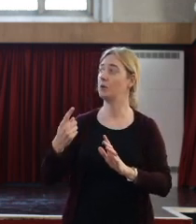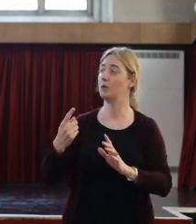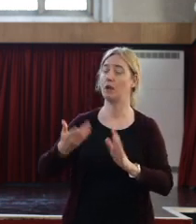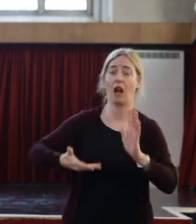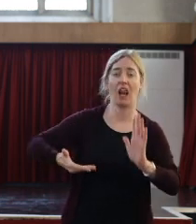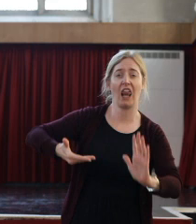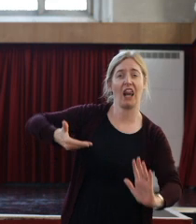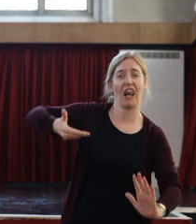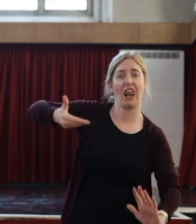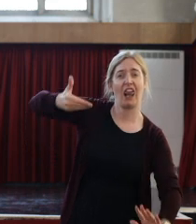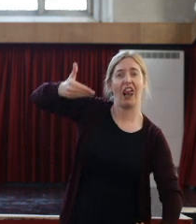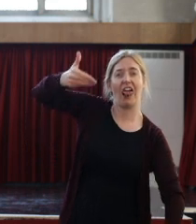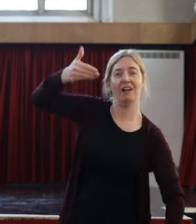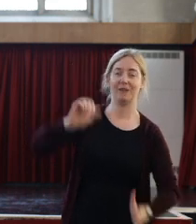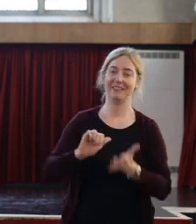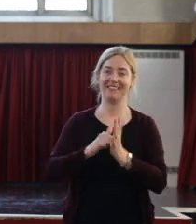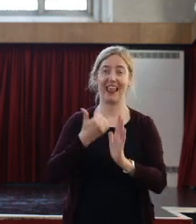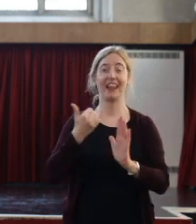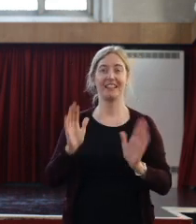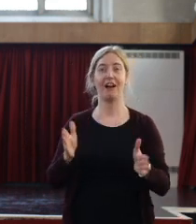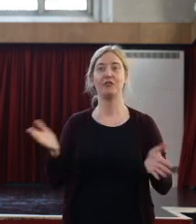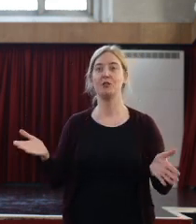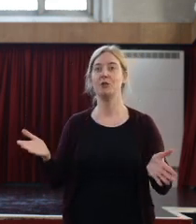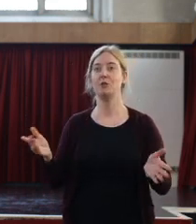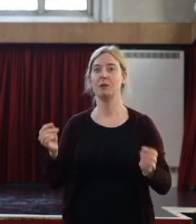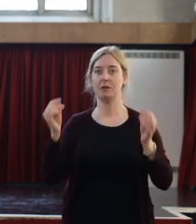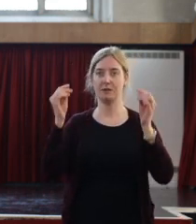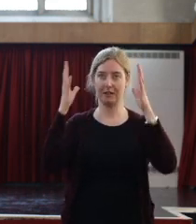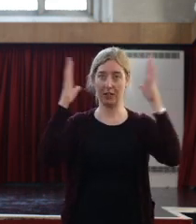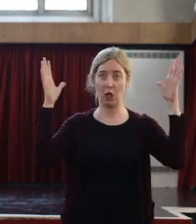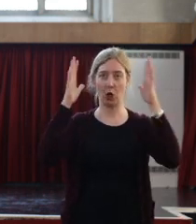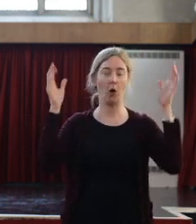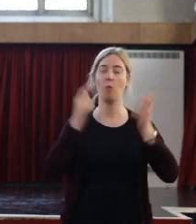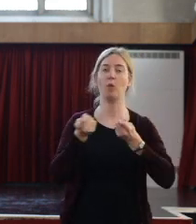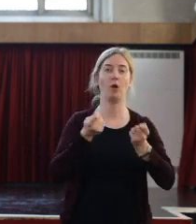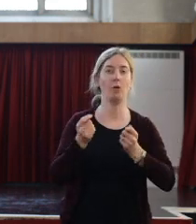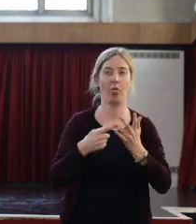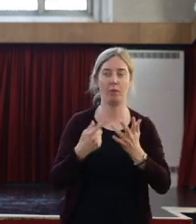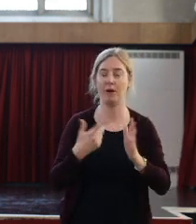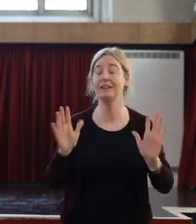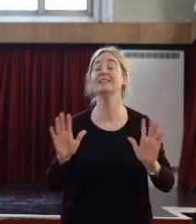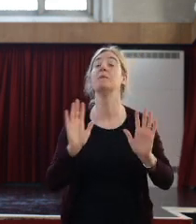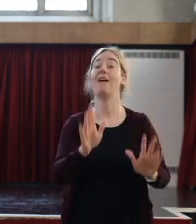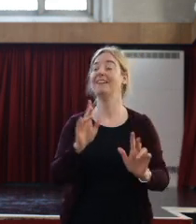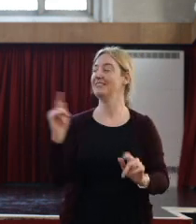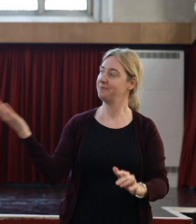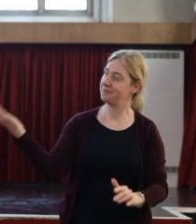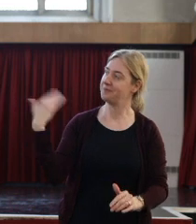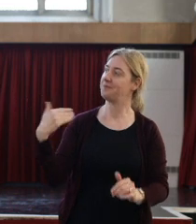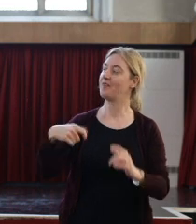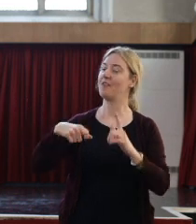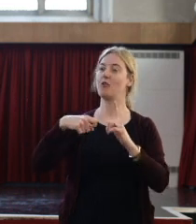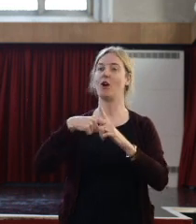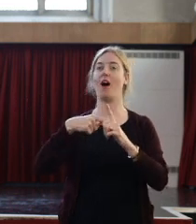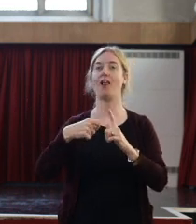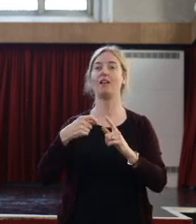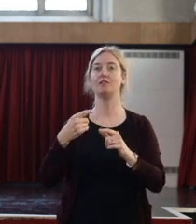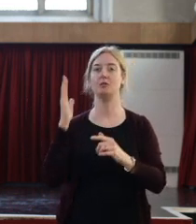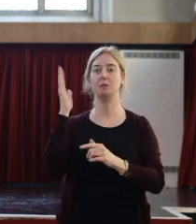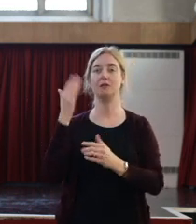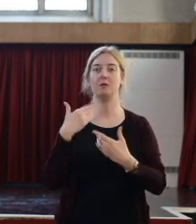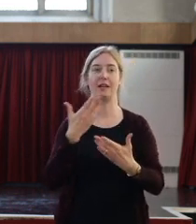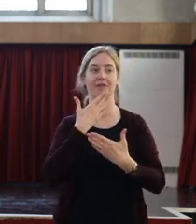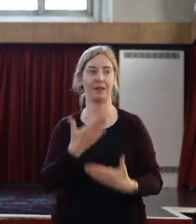over-exaggerate his skill sets because his ego can't bear it. But no, thank you very much to Karl for coming to speak today, and I'll let